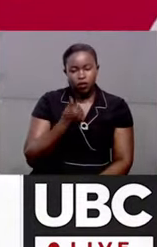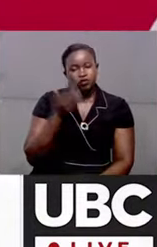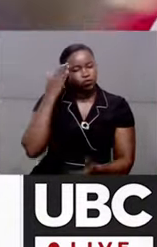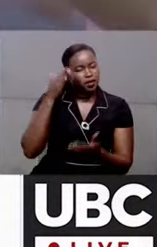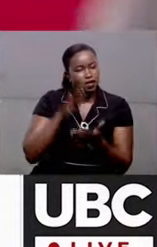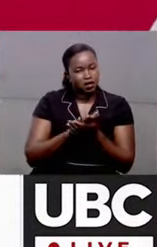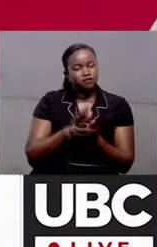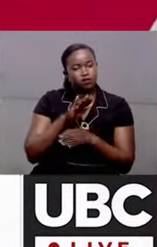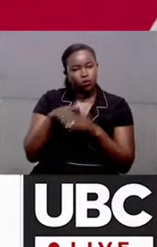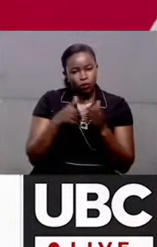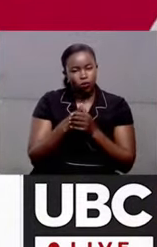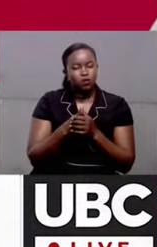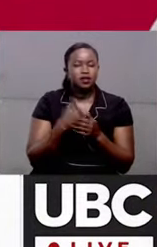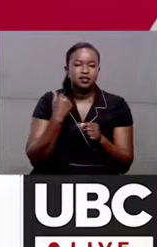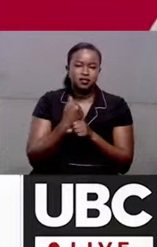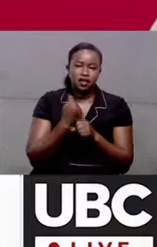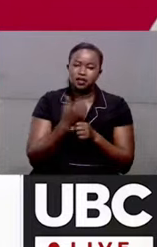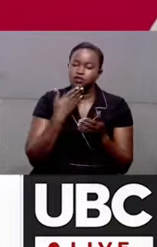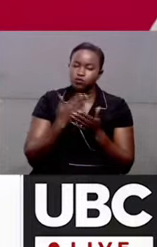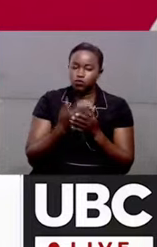all this is done in good faith.